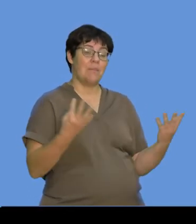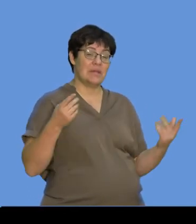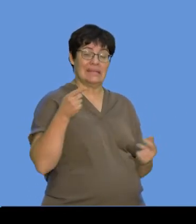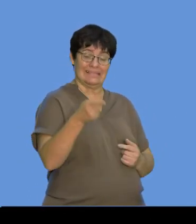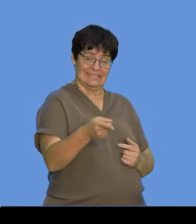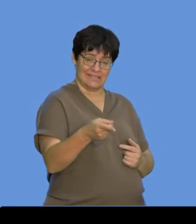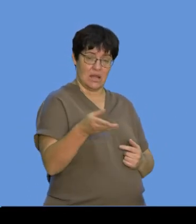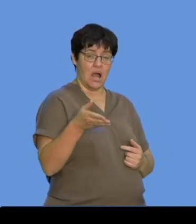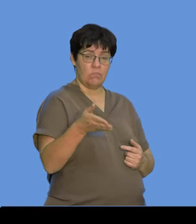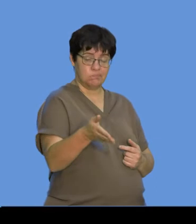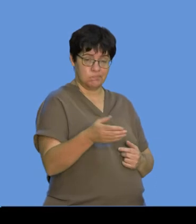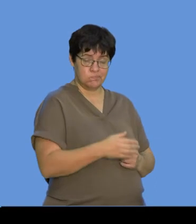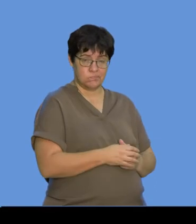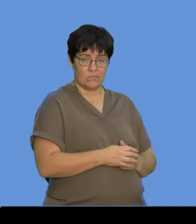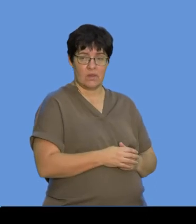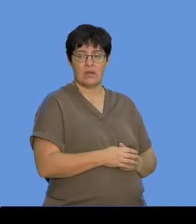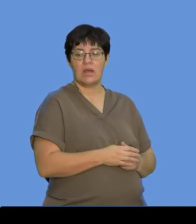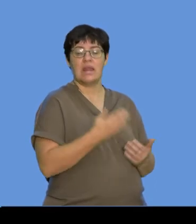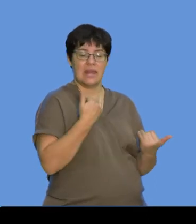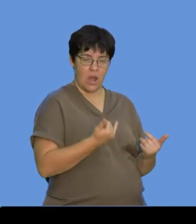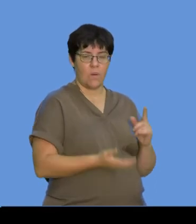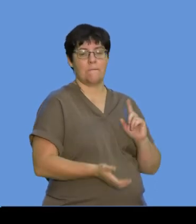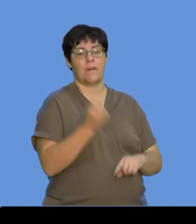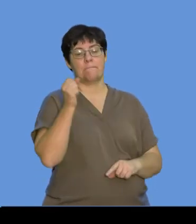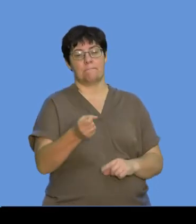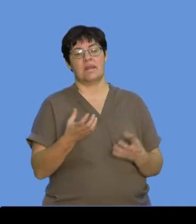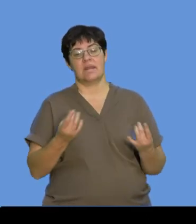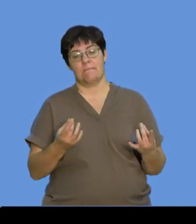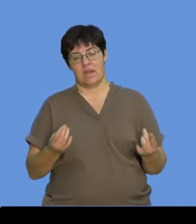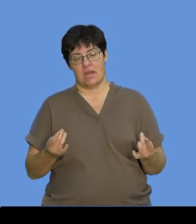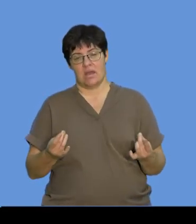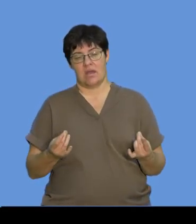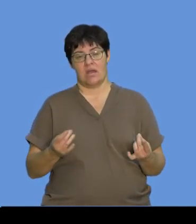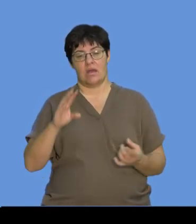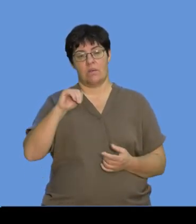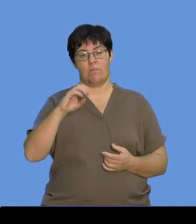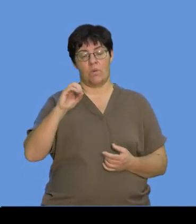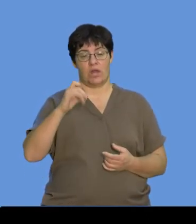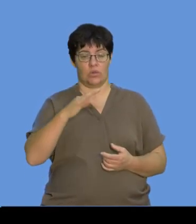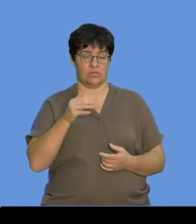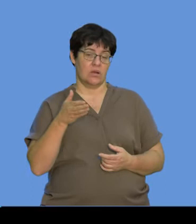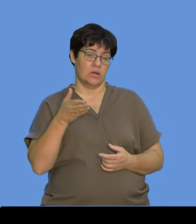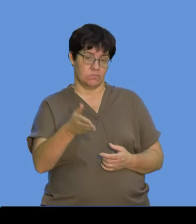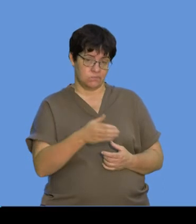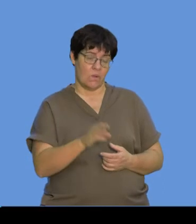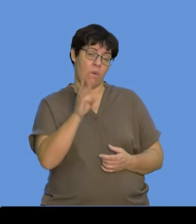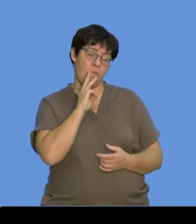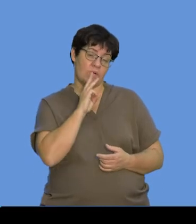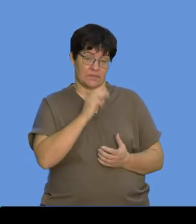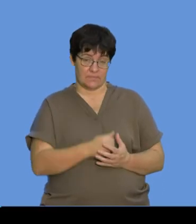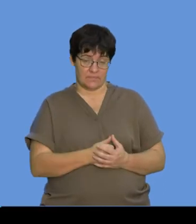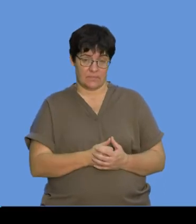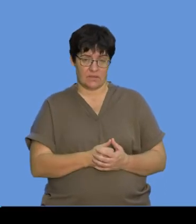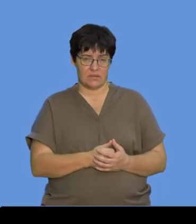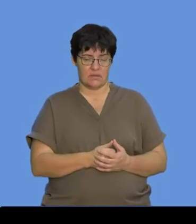whatever way, determine how many moles are present in that, we are able then to determine the number of molecules that